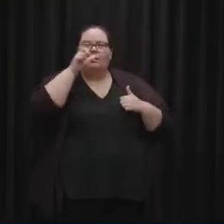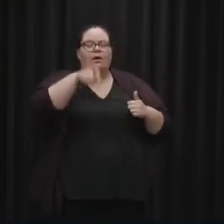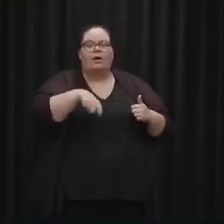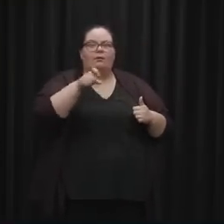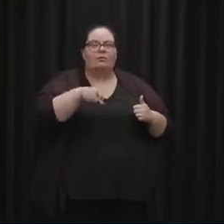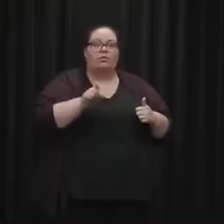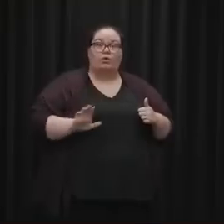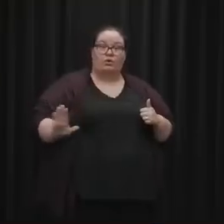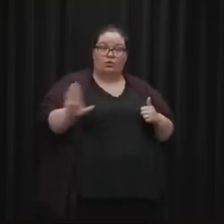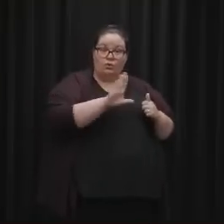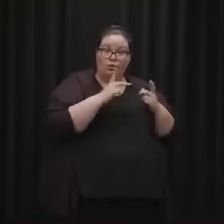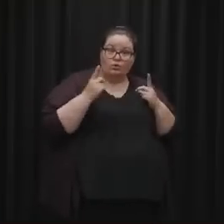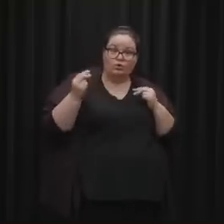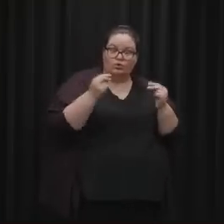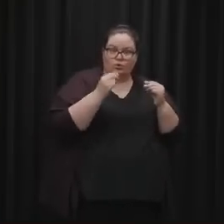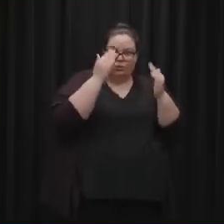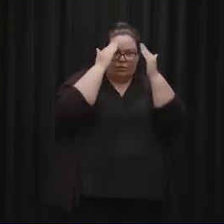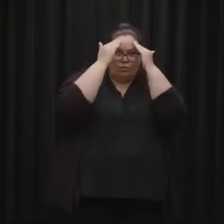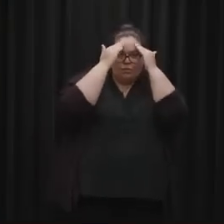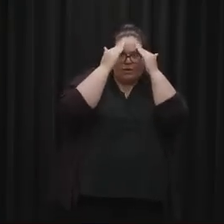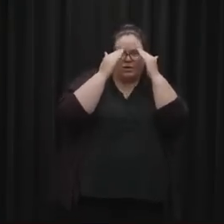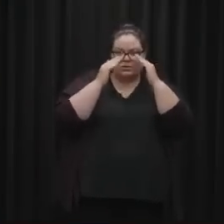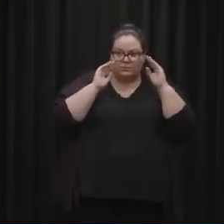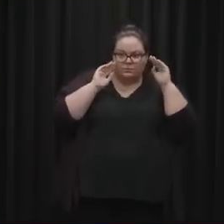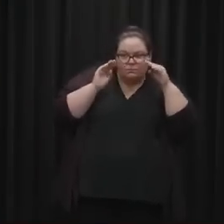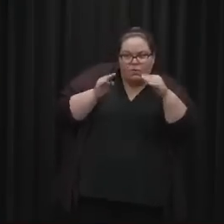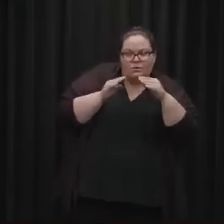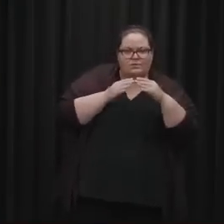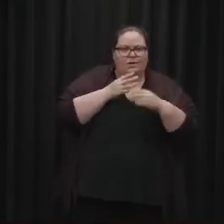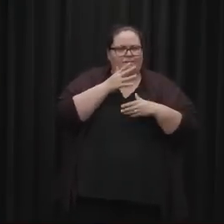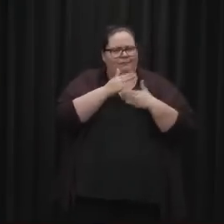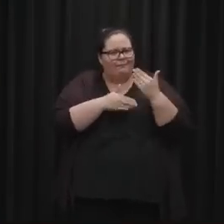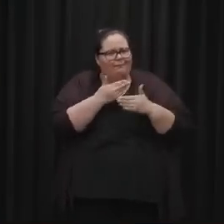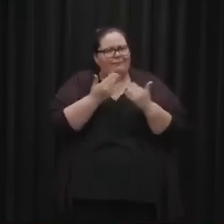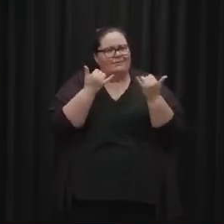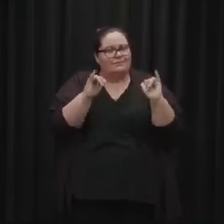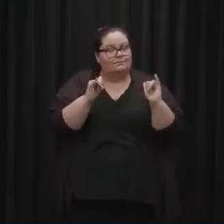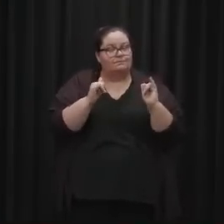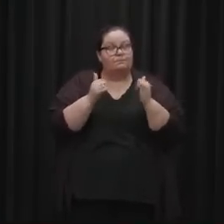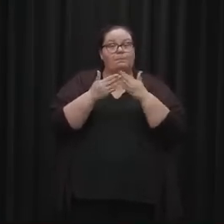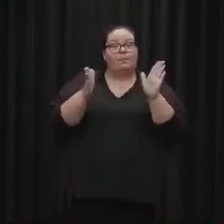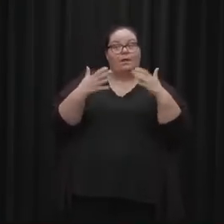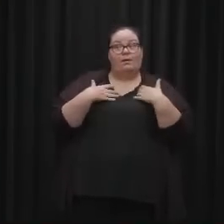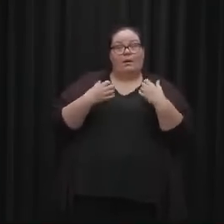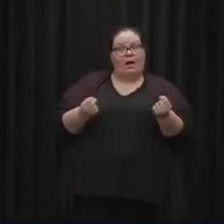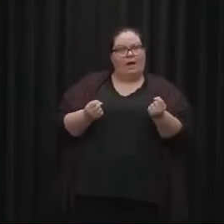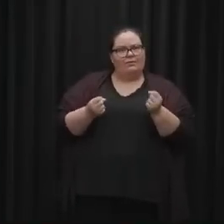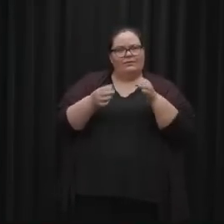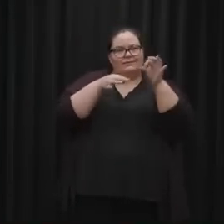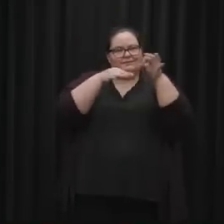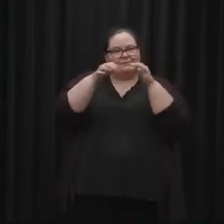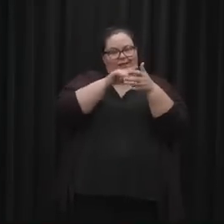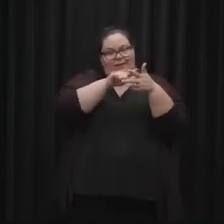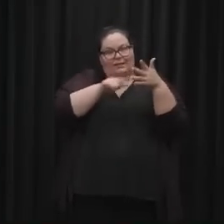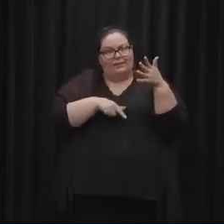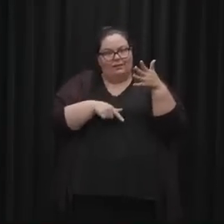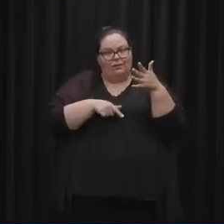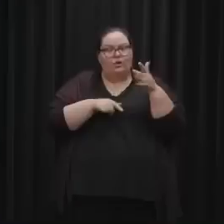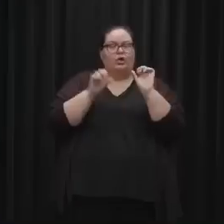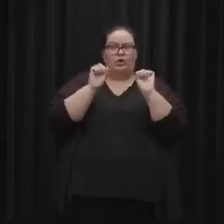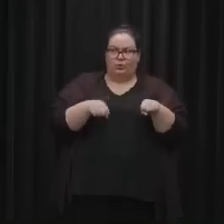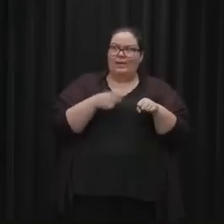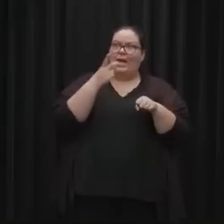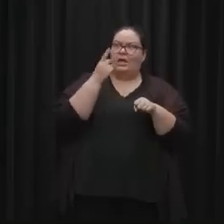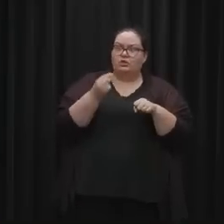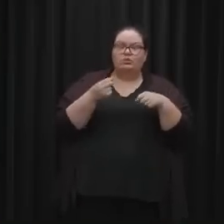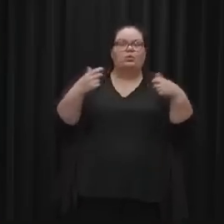our activities with awareness, vigilance, and kindness, public health has always given guidance around not what you cannot do, but what